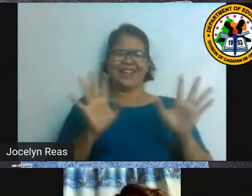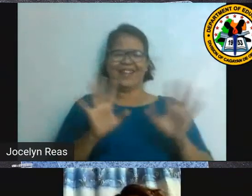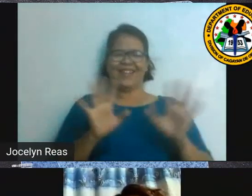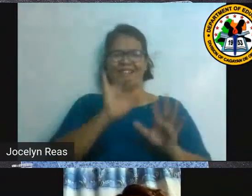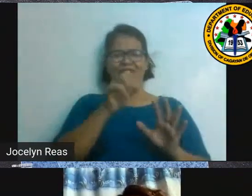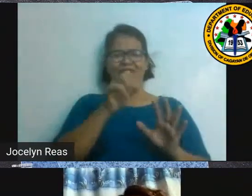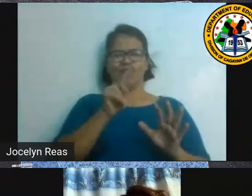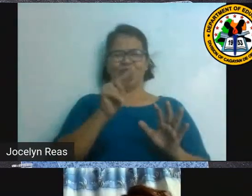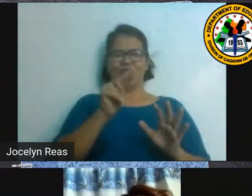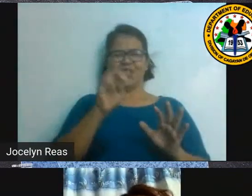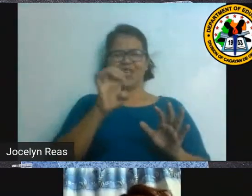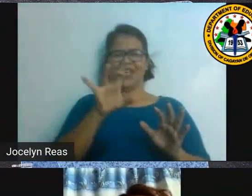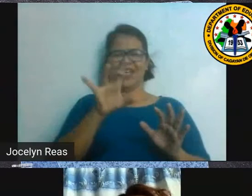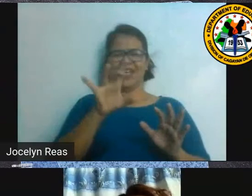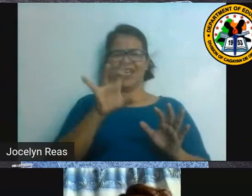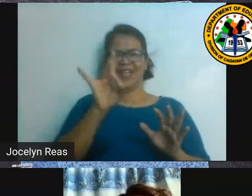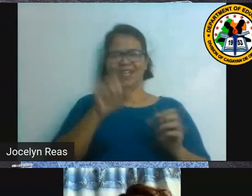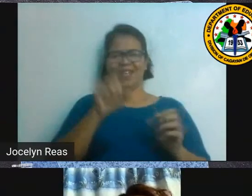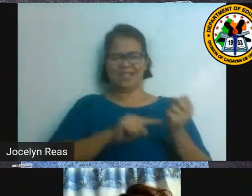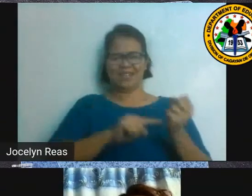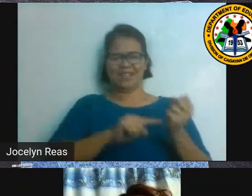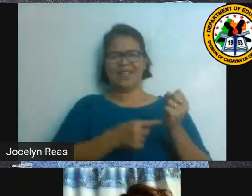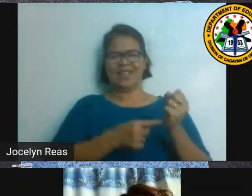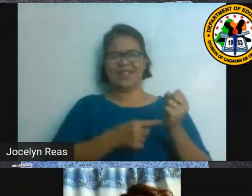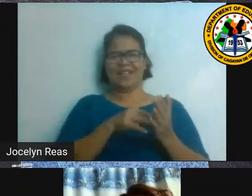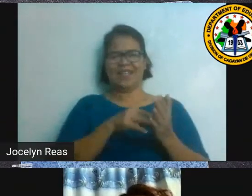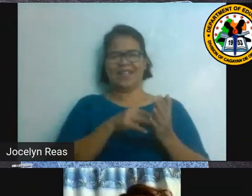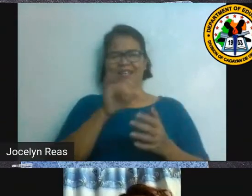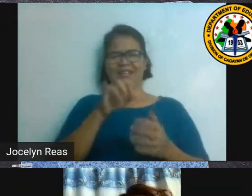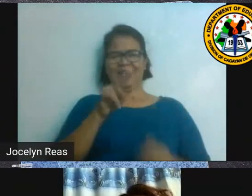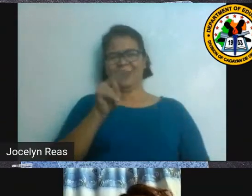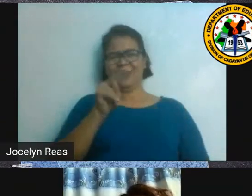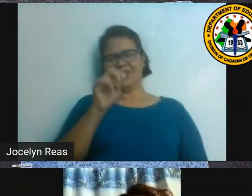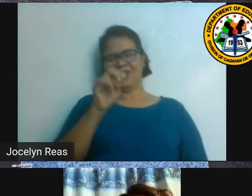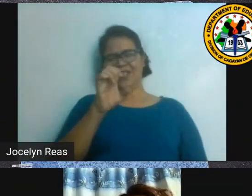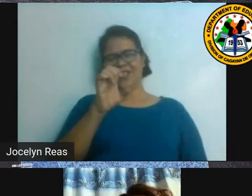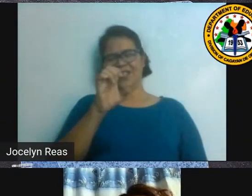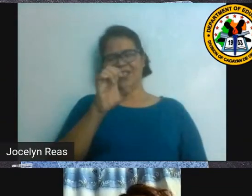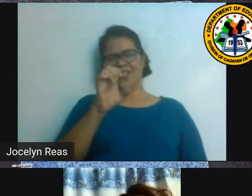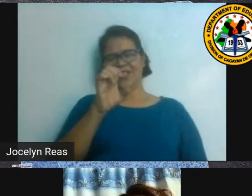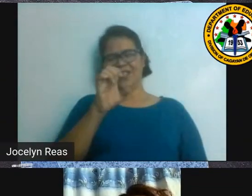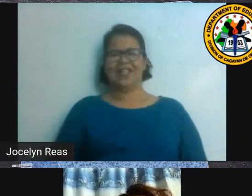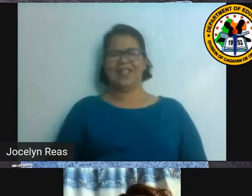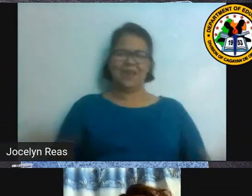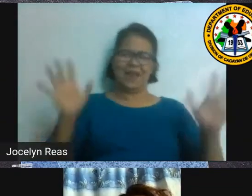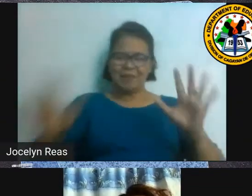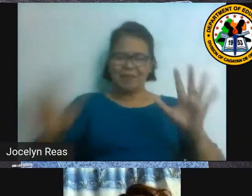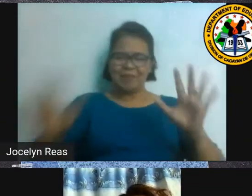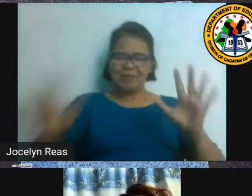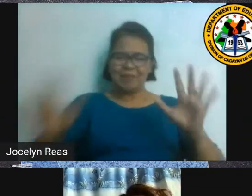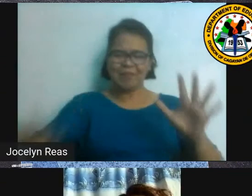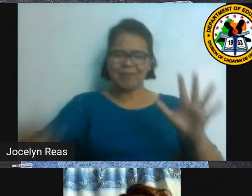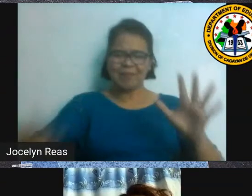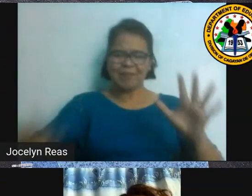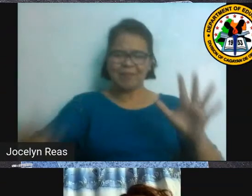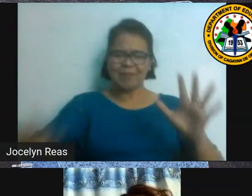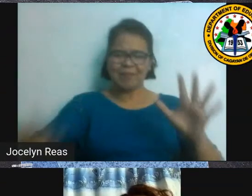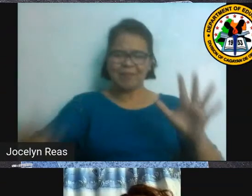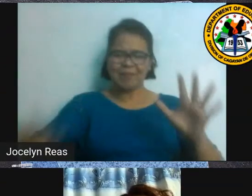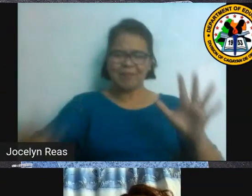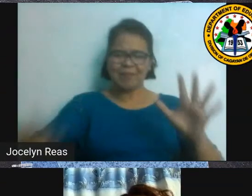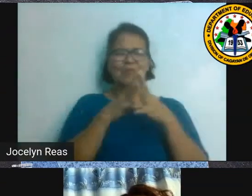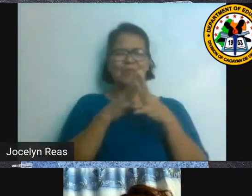8. Bye-bye po. See you June 8. Thank you. Thank you so much for joining us. 14 solid